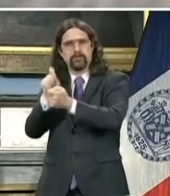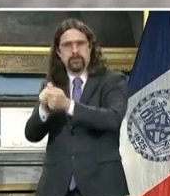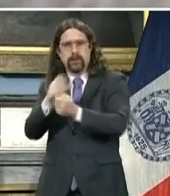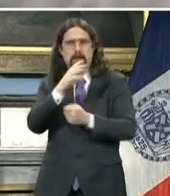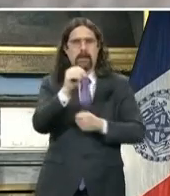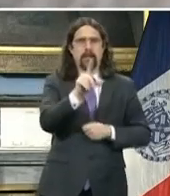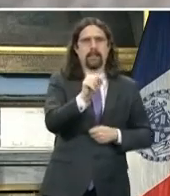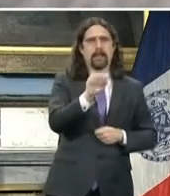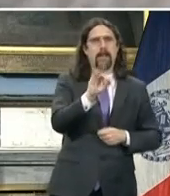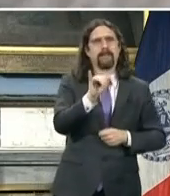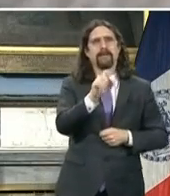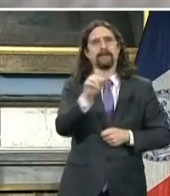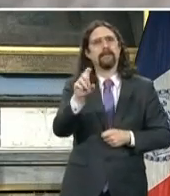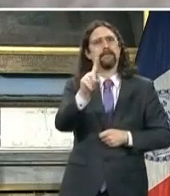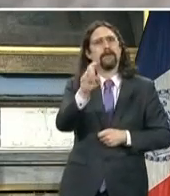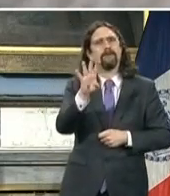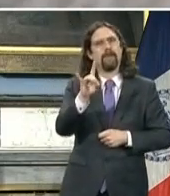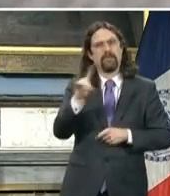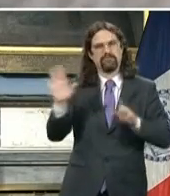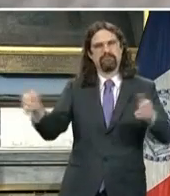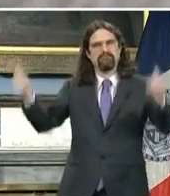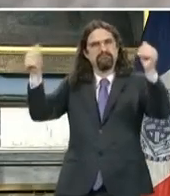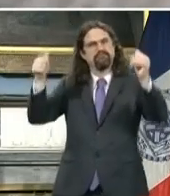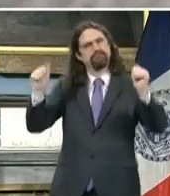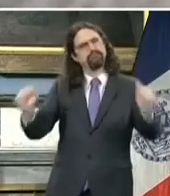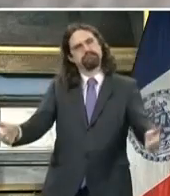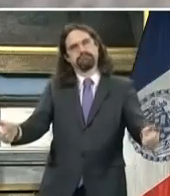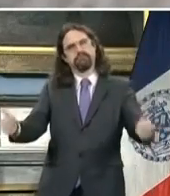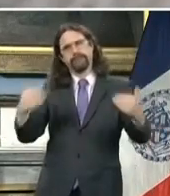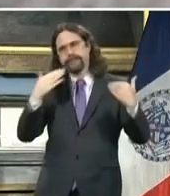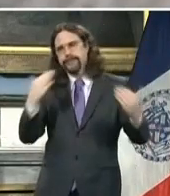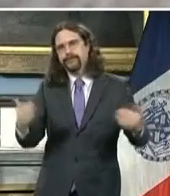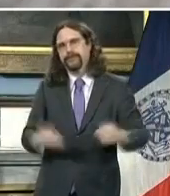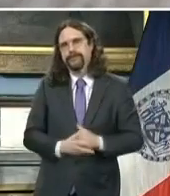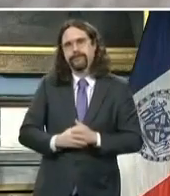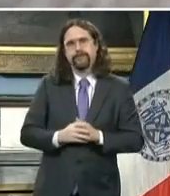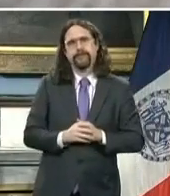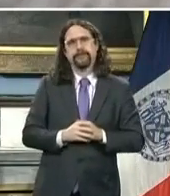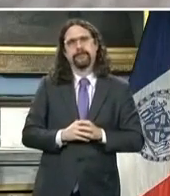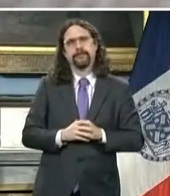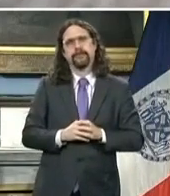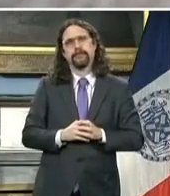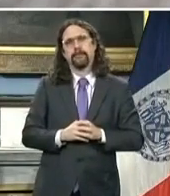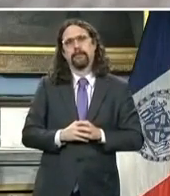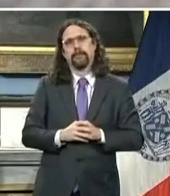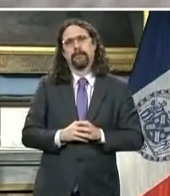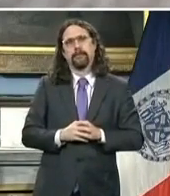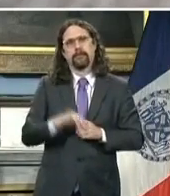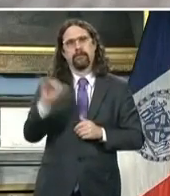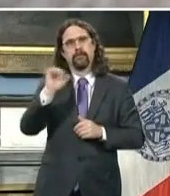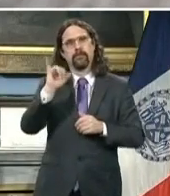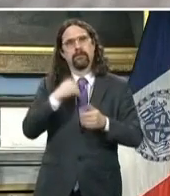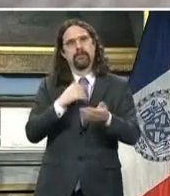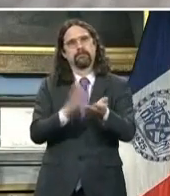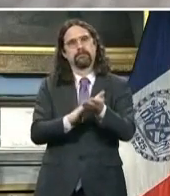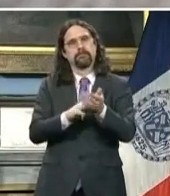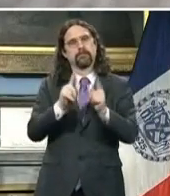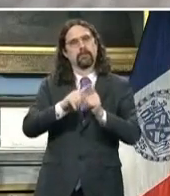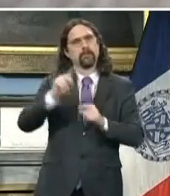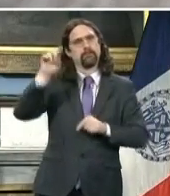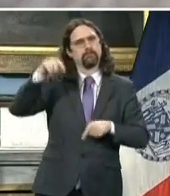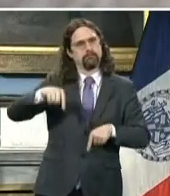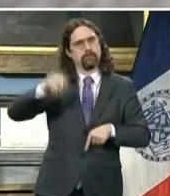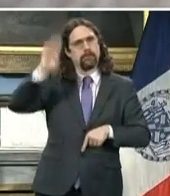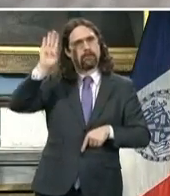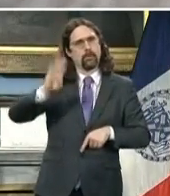Ehrenberg, the President and CEO of the Brooklyn Navy Yard, who keeps looking for ways to get all the amazing capacity of the Navy Yard to put it